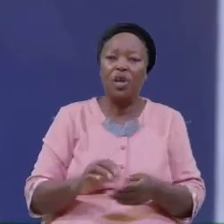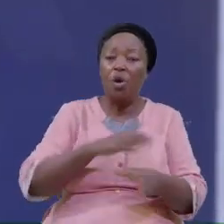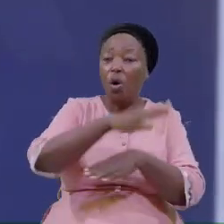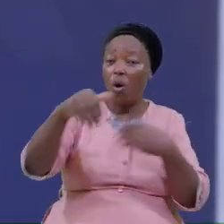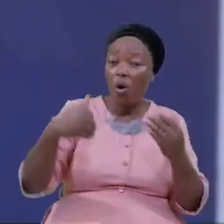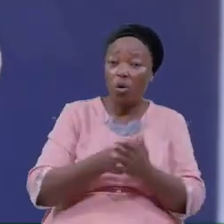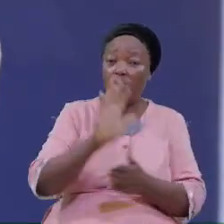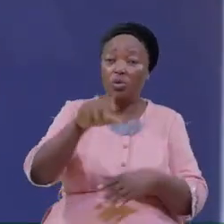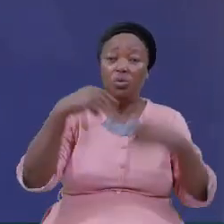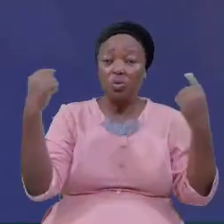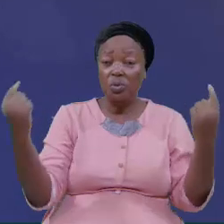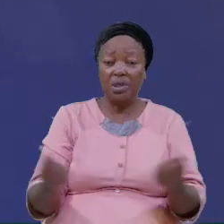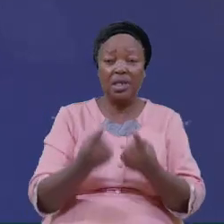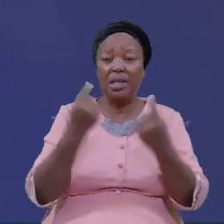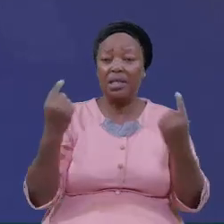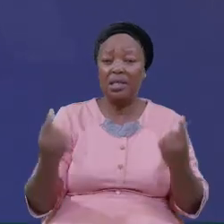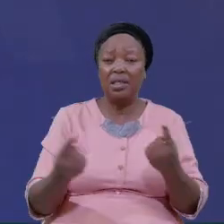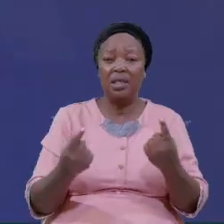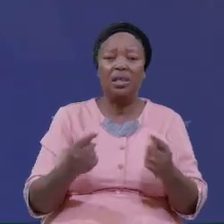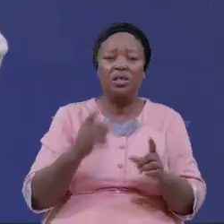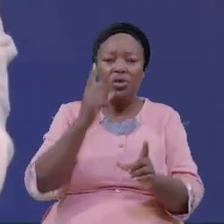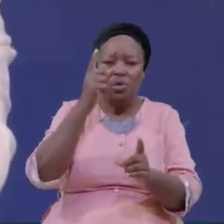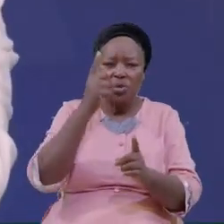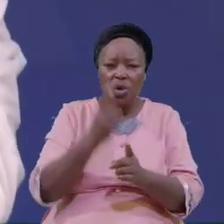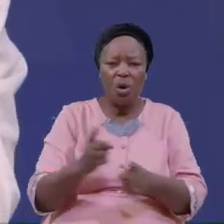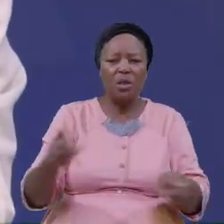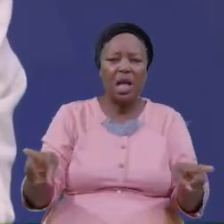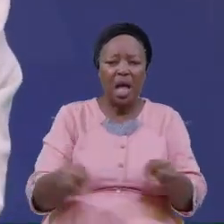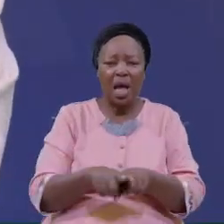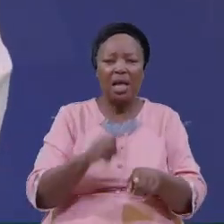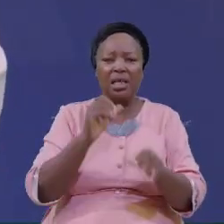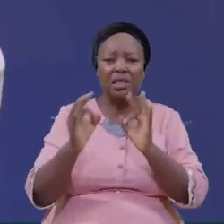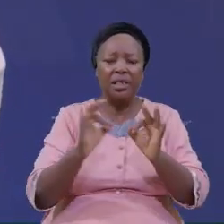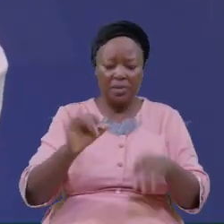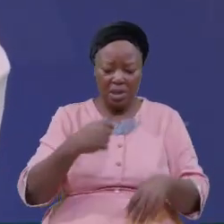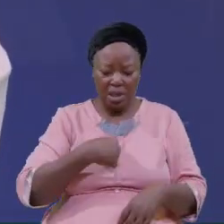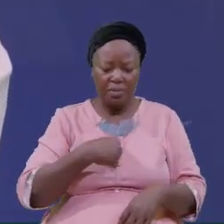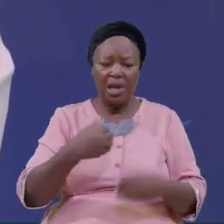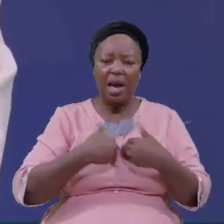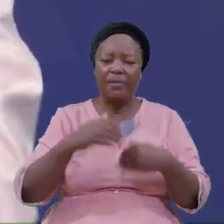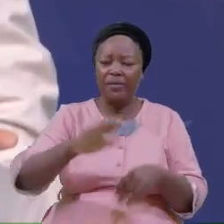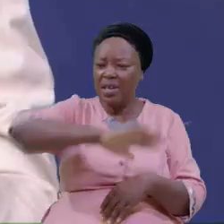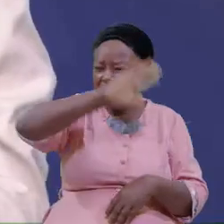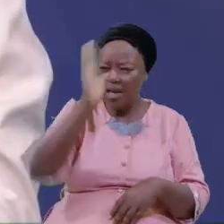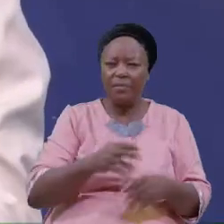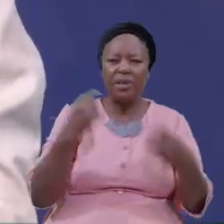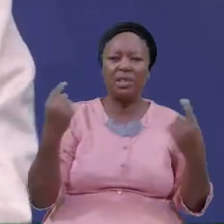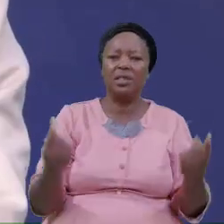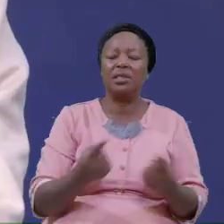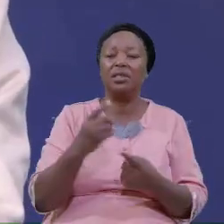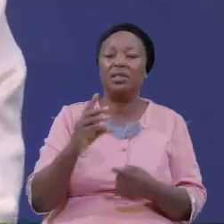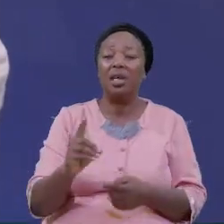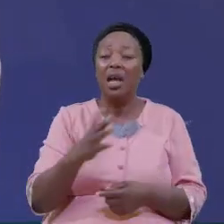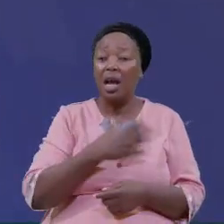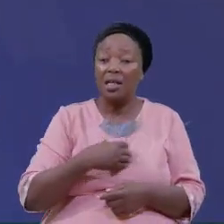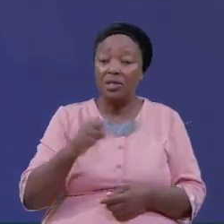iniquity. Just as if I had never sinned. And so we are